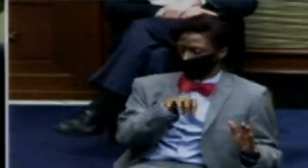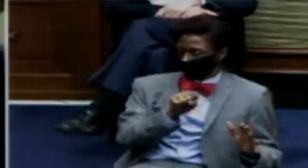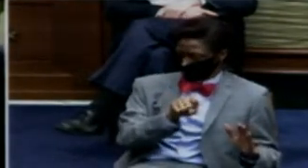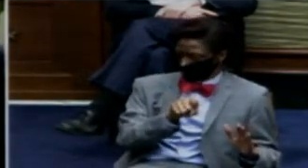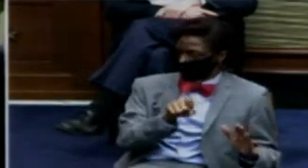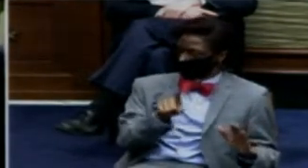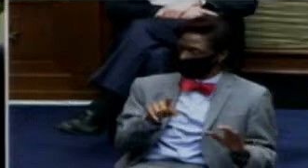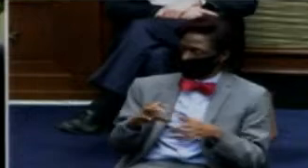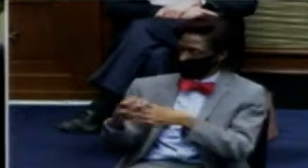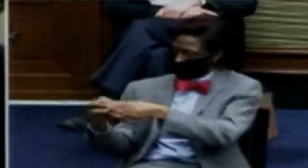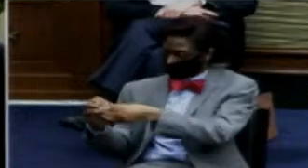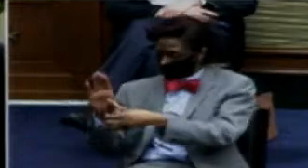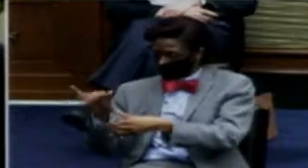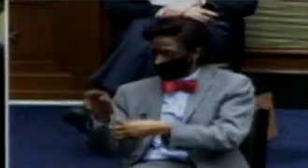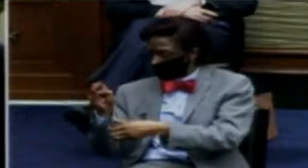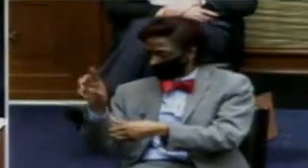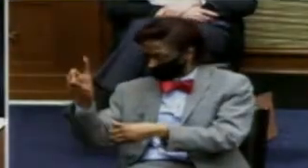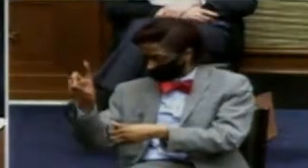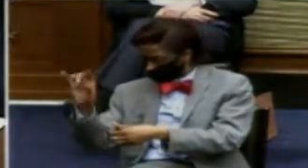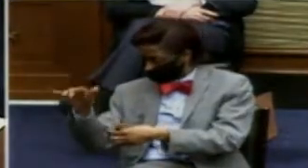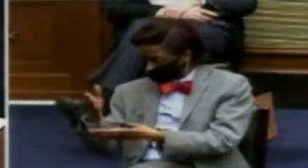Maryland suffices?